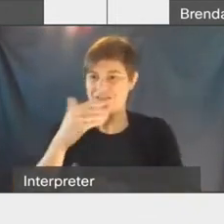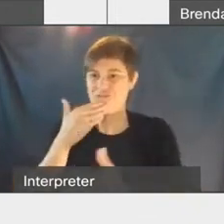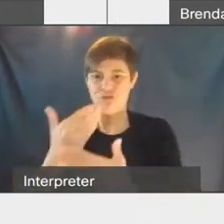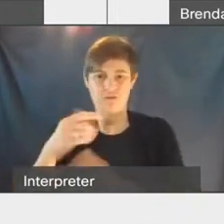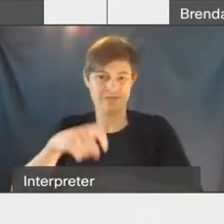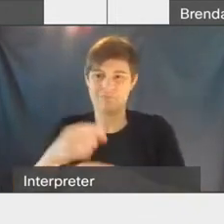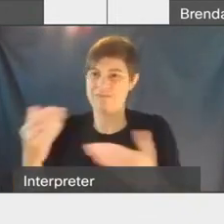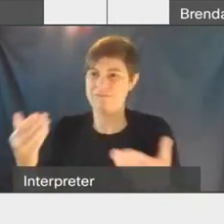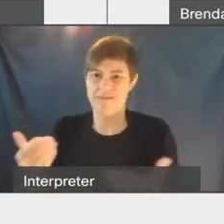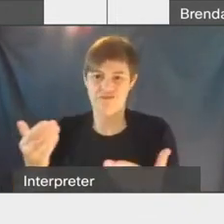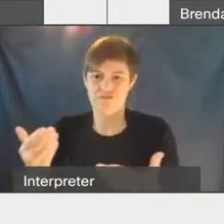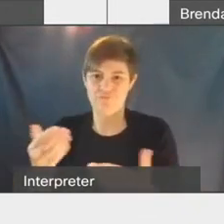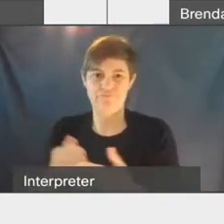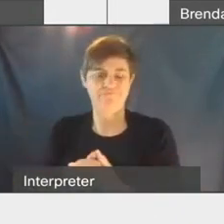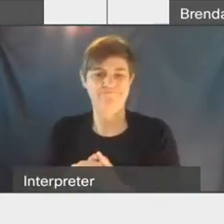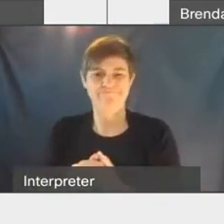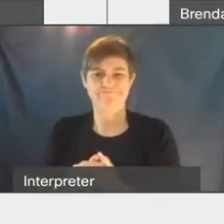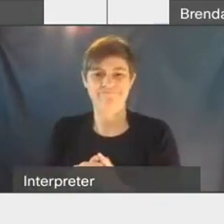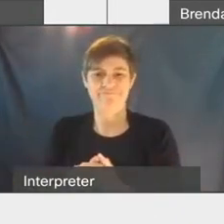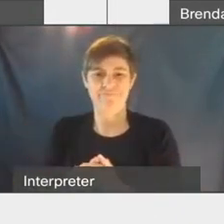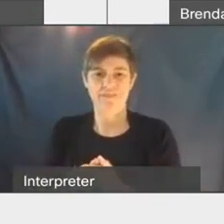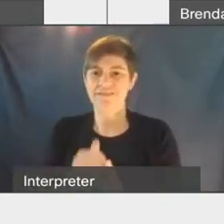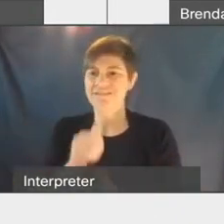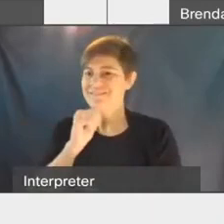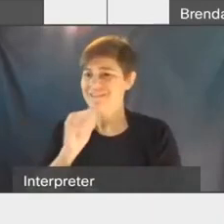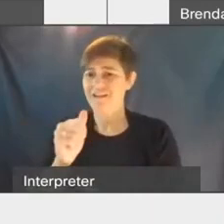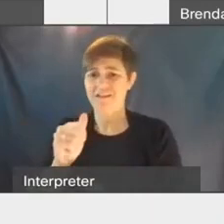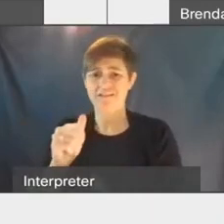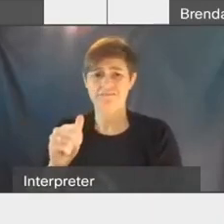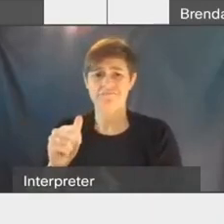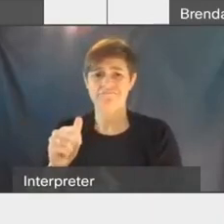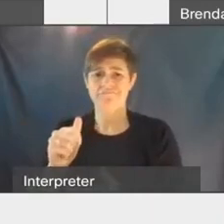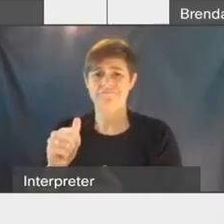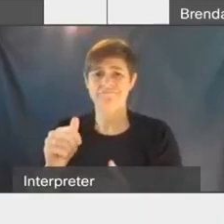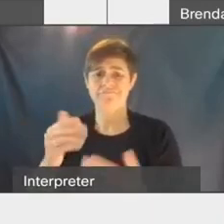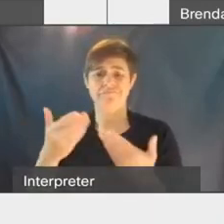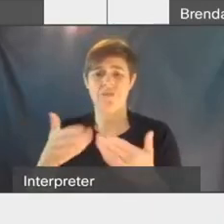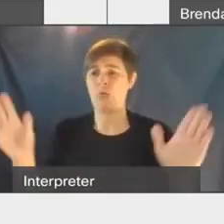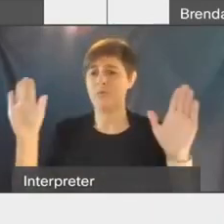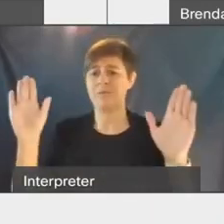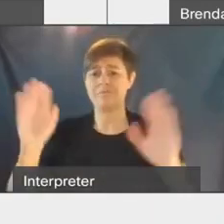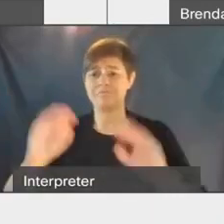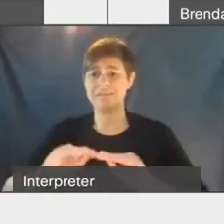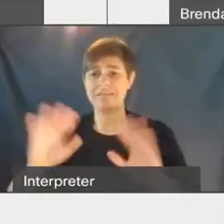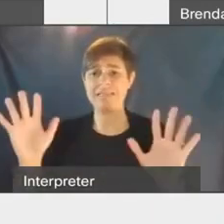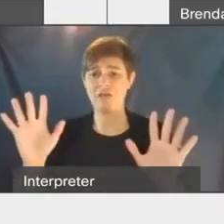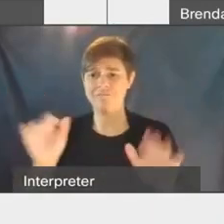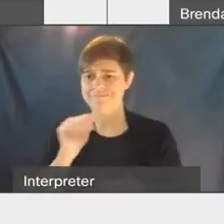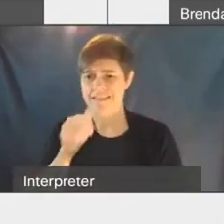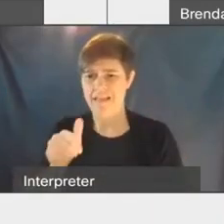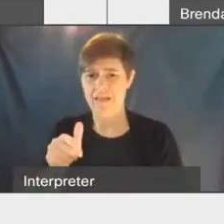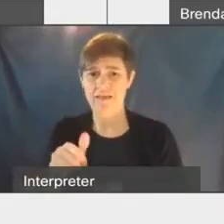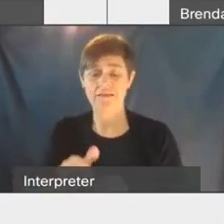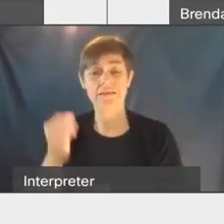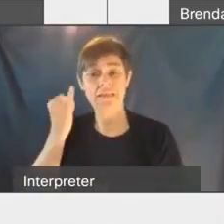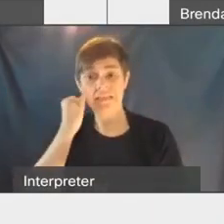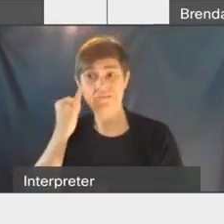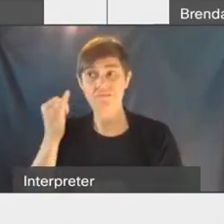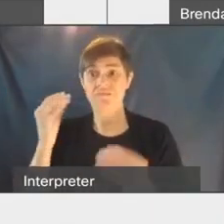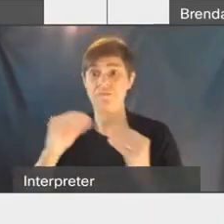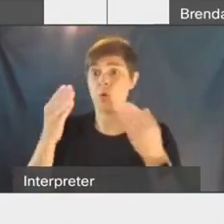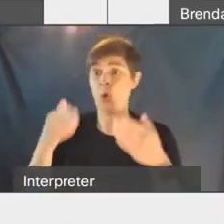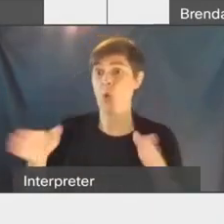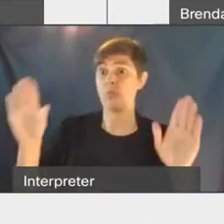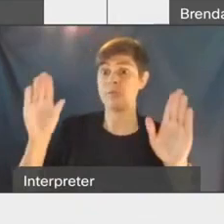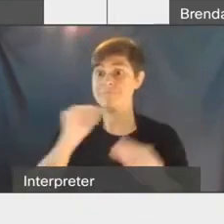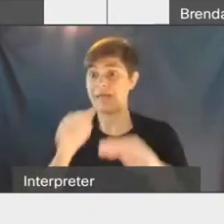here. It is not open and transparent, as you have just stated. If it was, there would be more meetings and